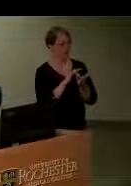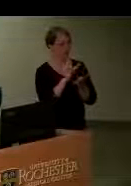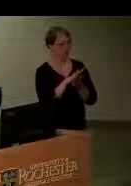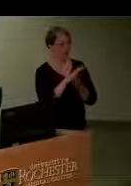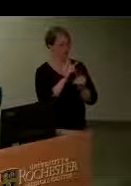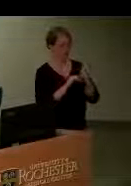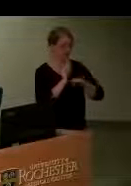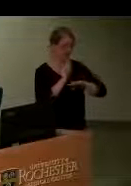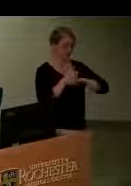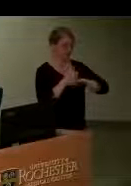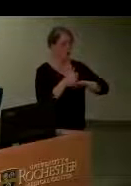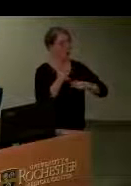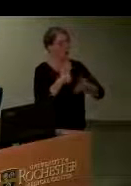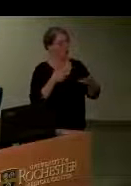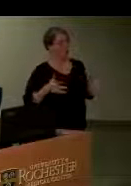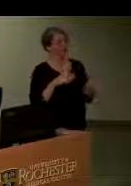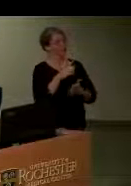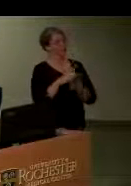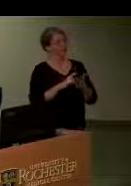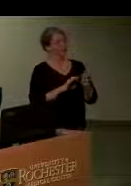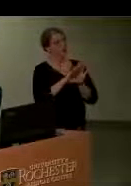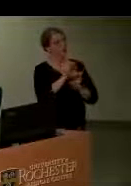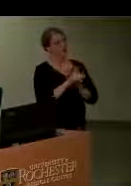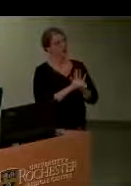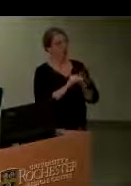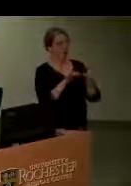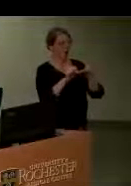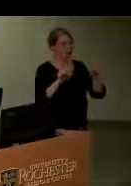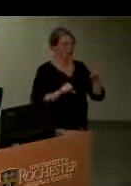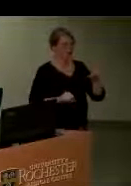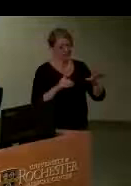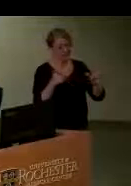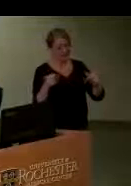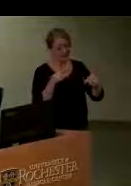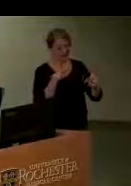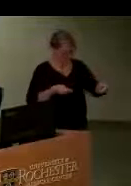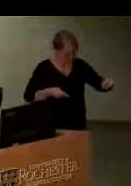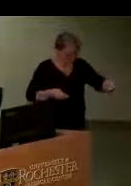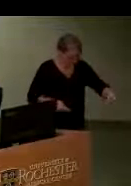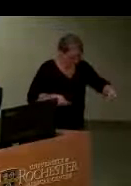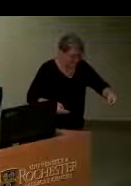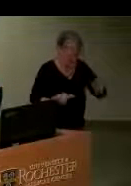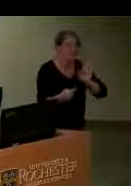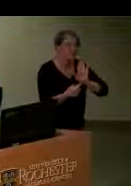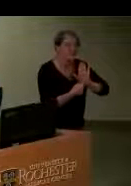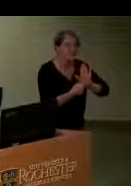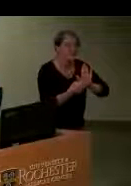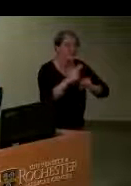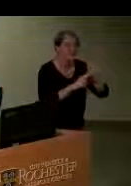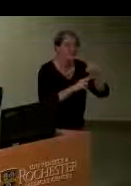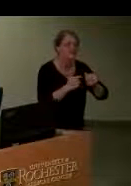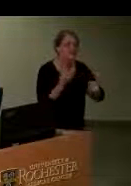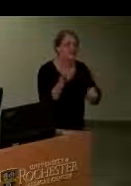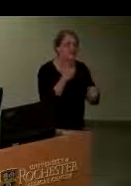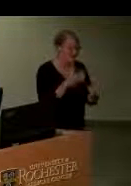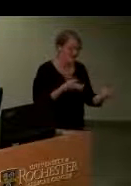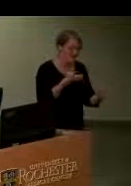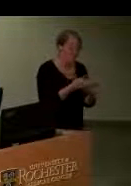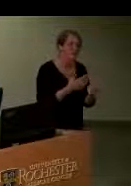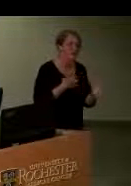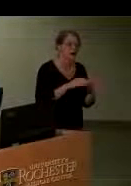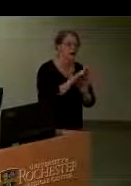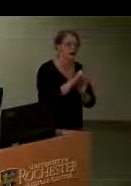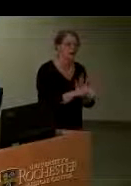designed the curriculum. And the architects came and I put the curriculum down in front of them and I said, build me a building for this